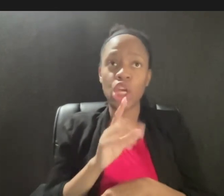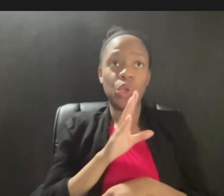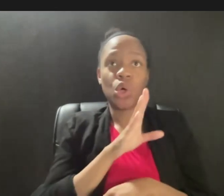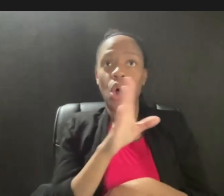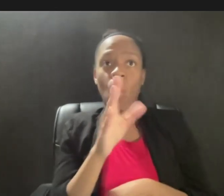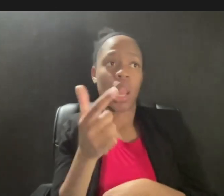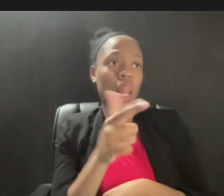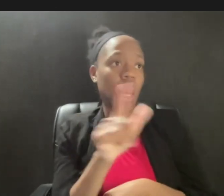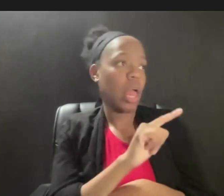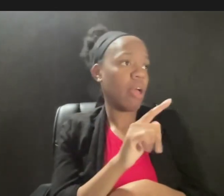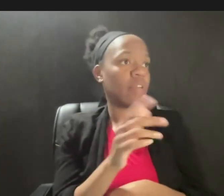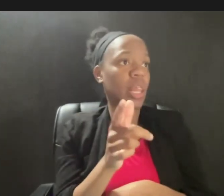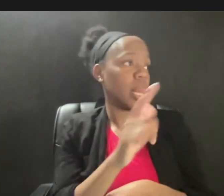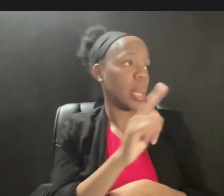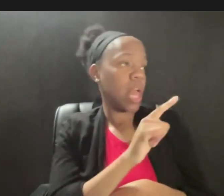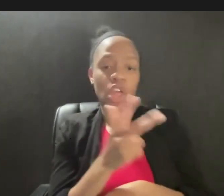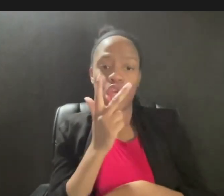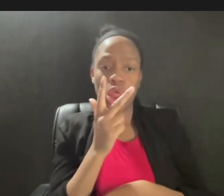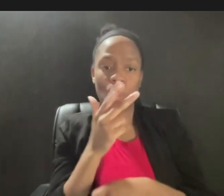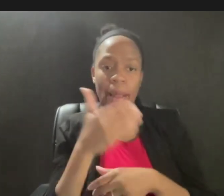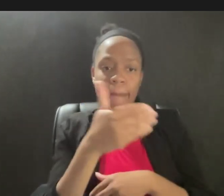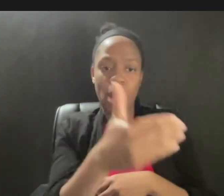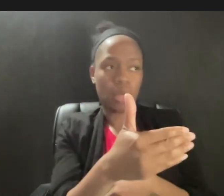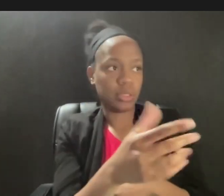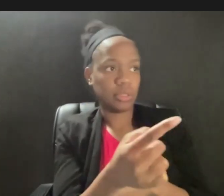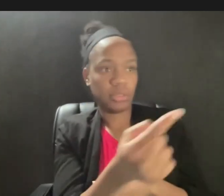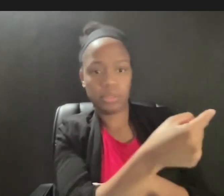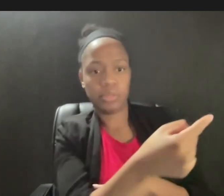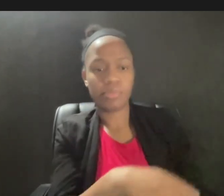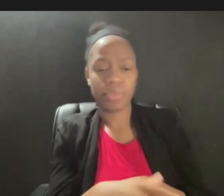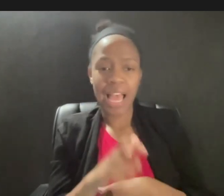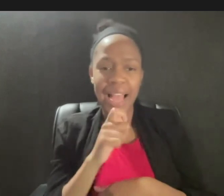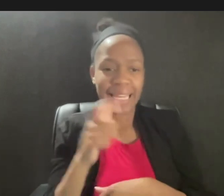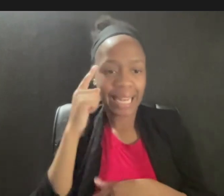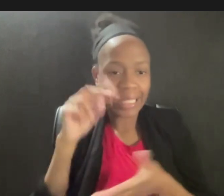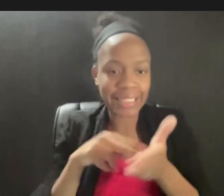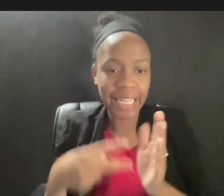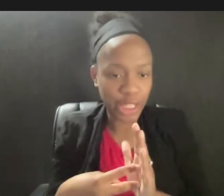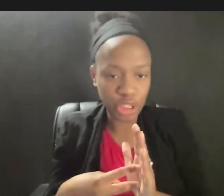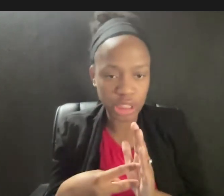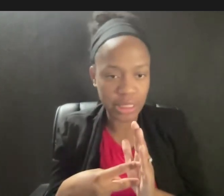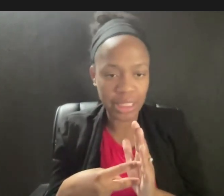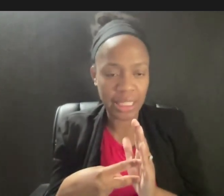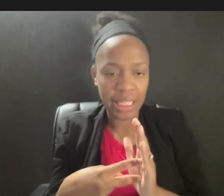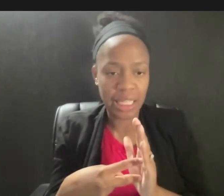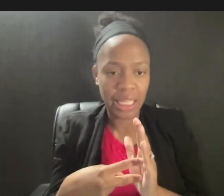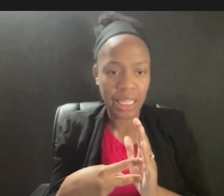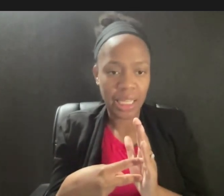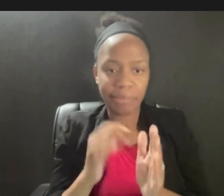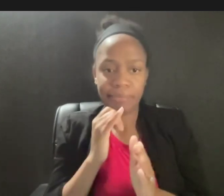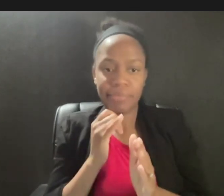make another left, then it's 3 blocks down. I didn't intentionally mislead you, I just sent you the wrong direction.